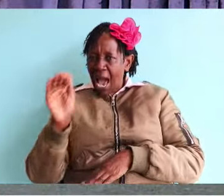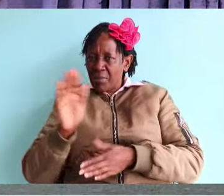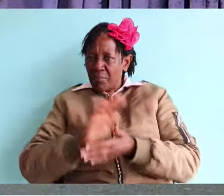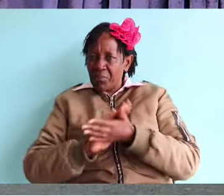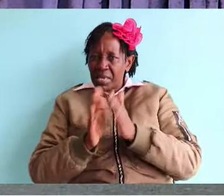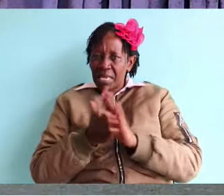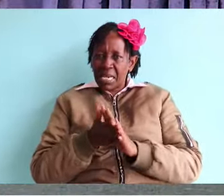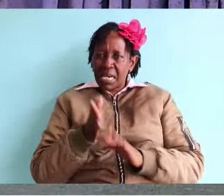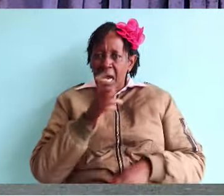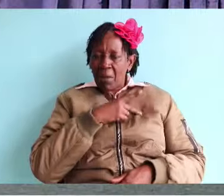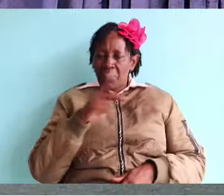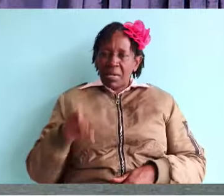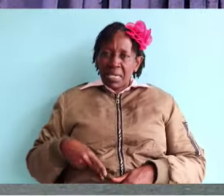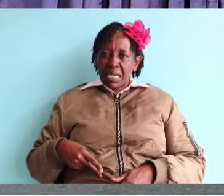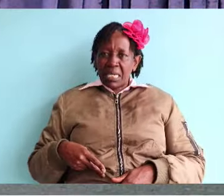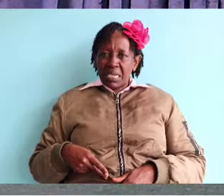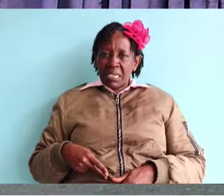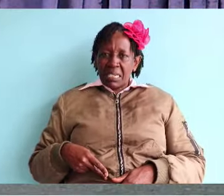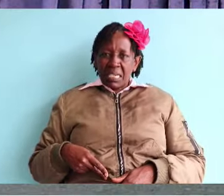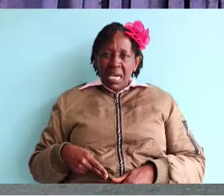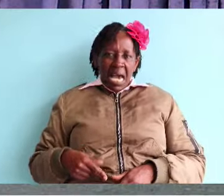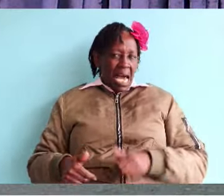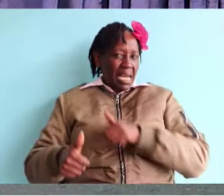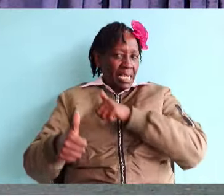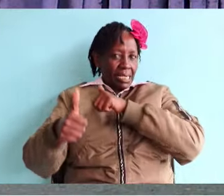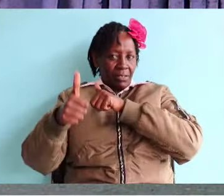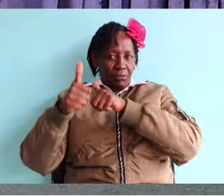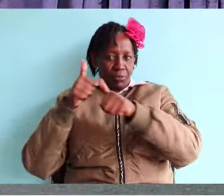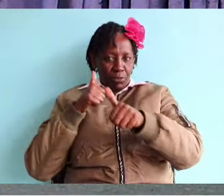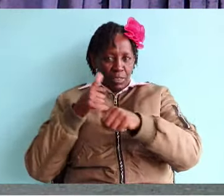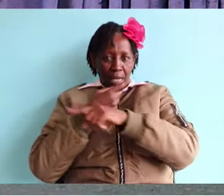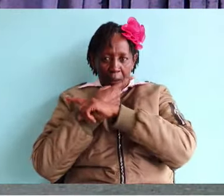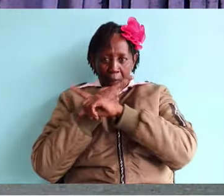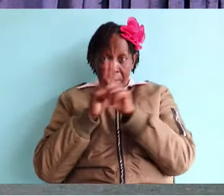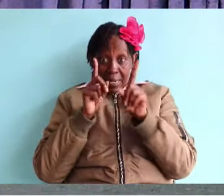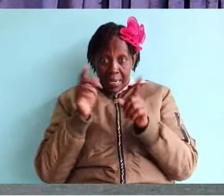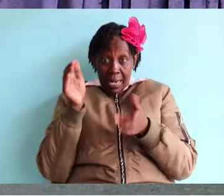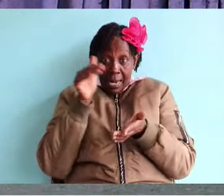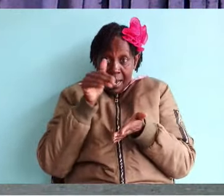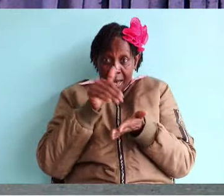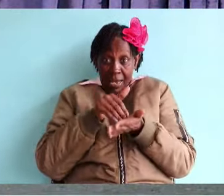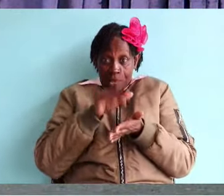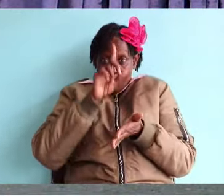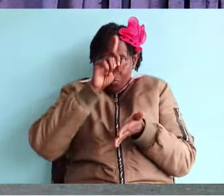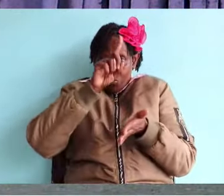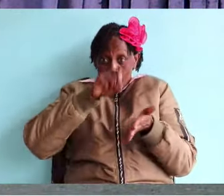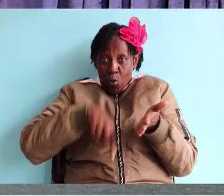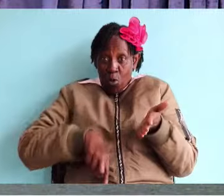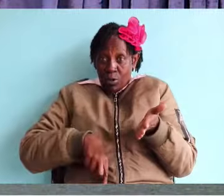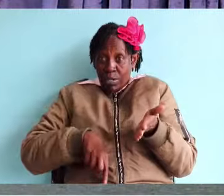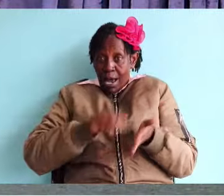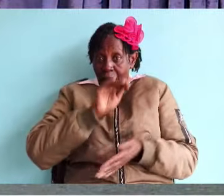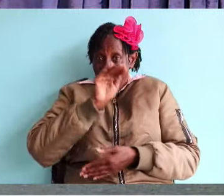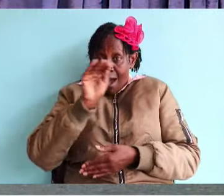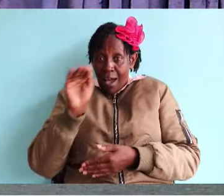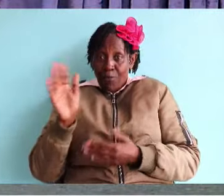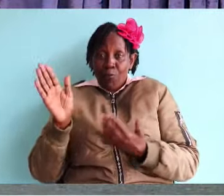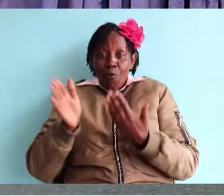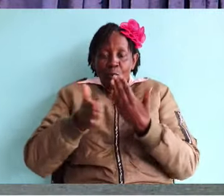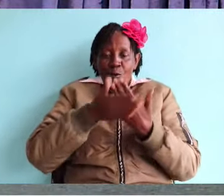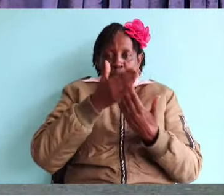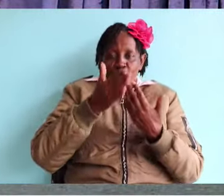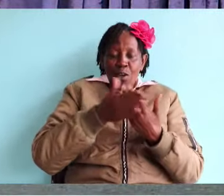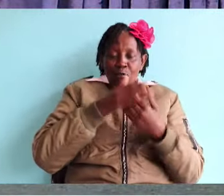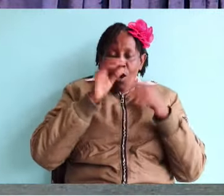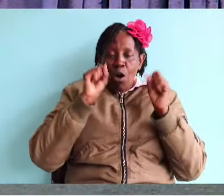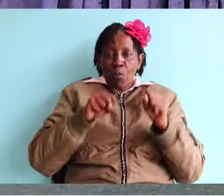he said, no, I will not be the king, but again, he asked for a favor. And this, you can say, was